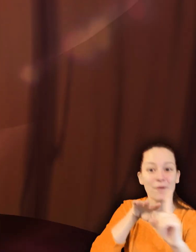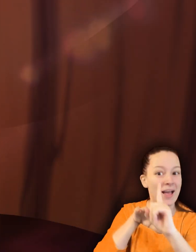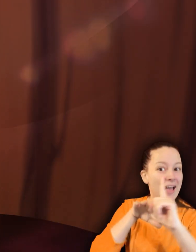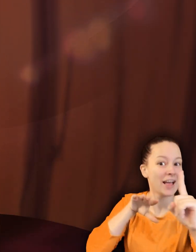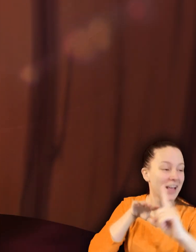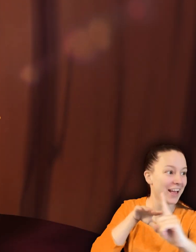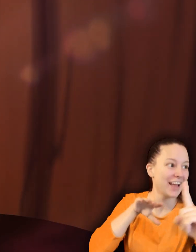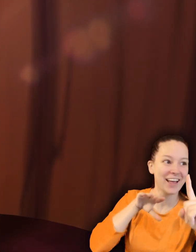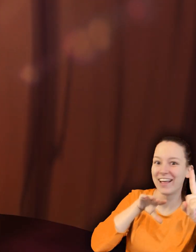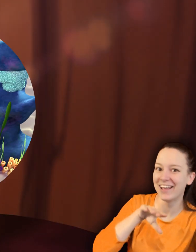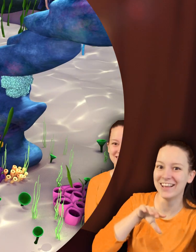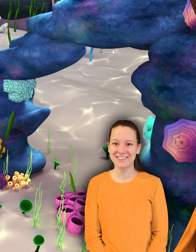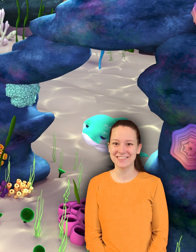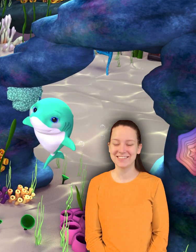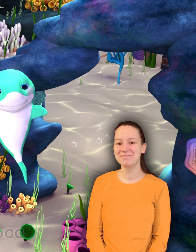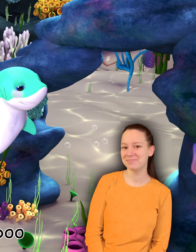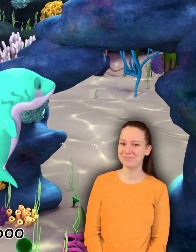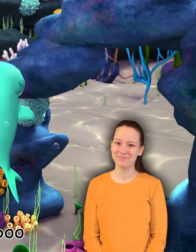foreign